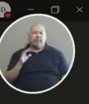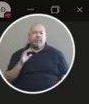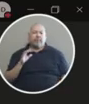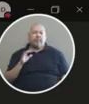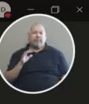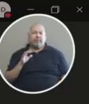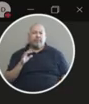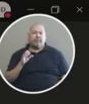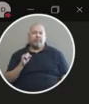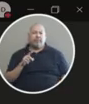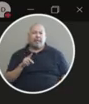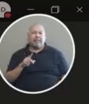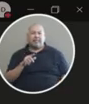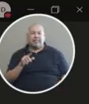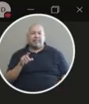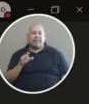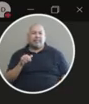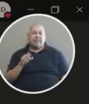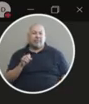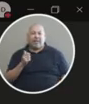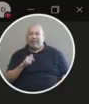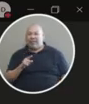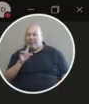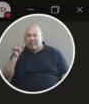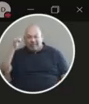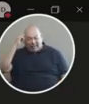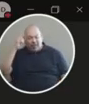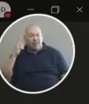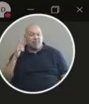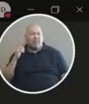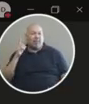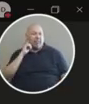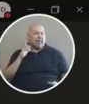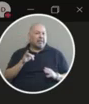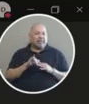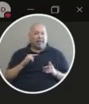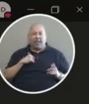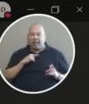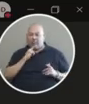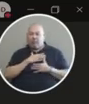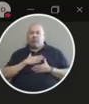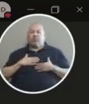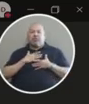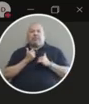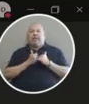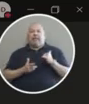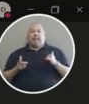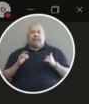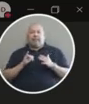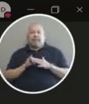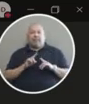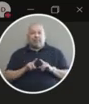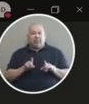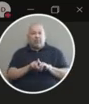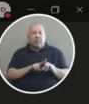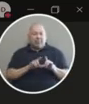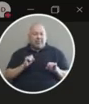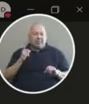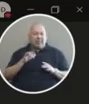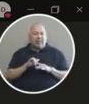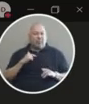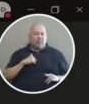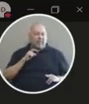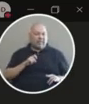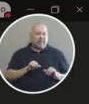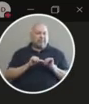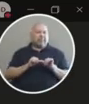as speedy as possible, because anything with government takes very long. So I'm pretty sure that you all put this package together, but it also could be something that we need